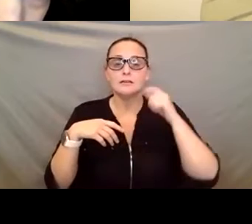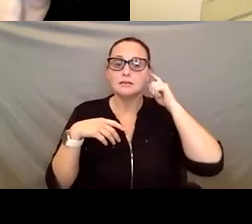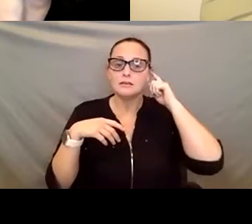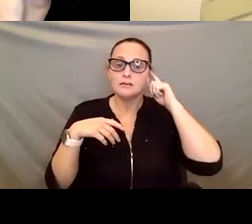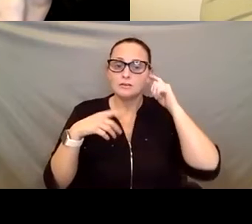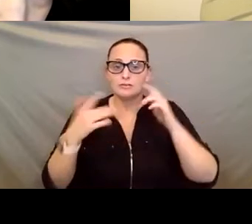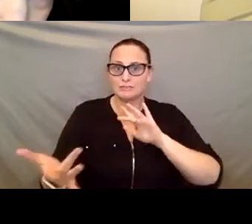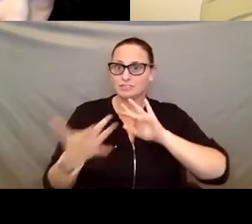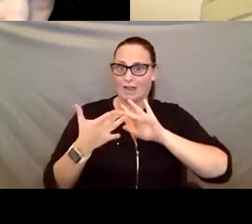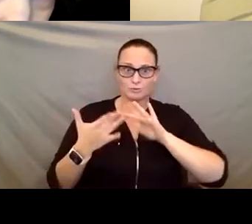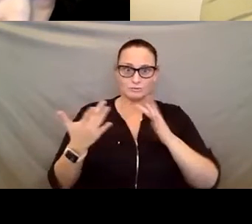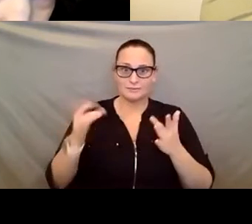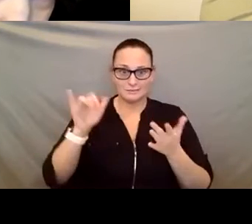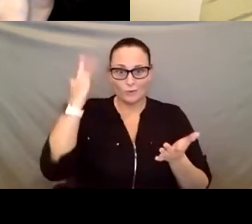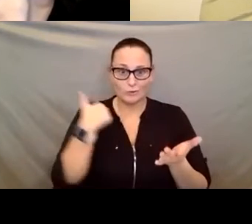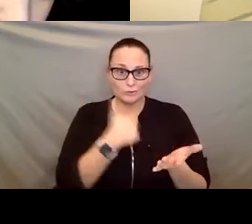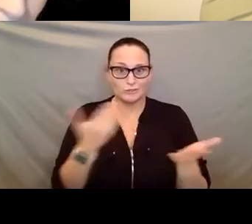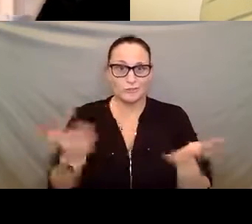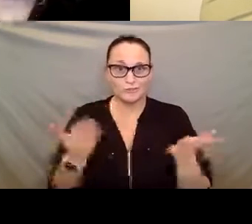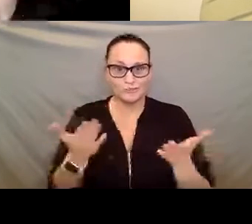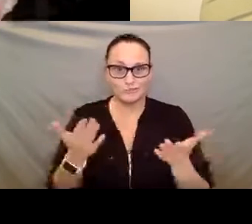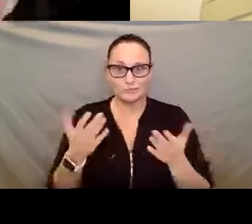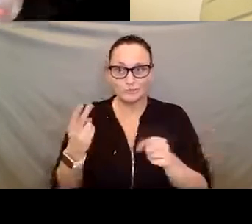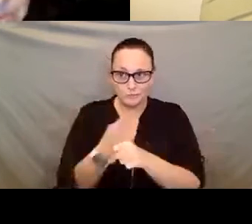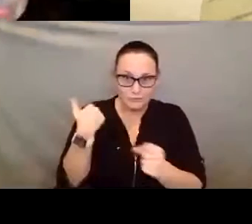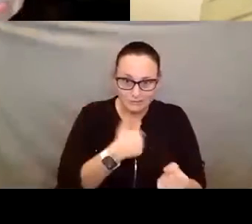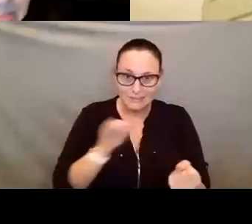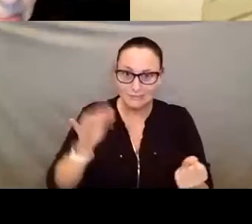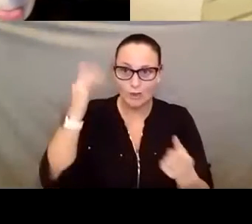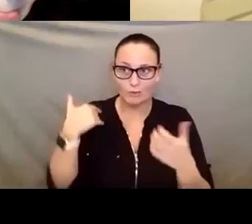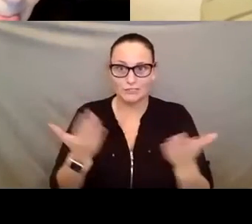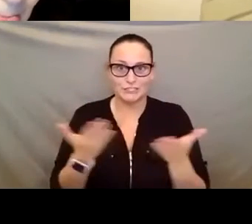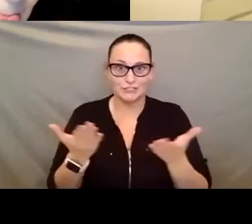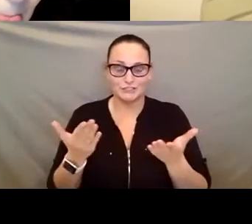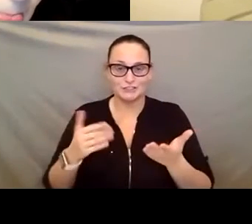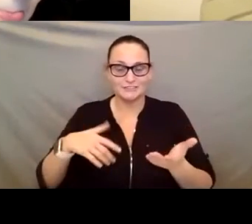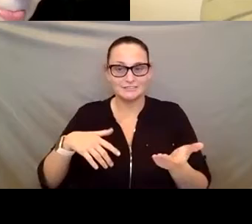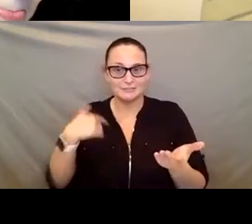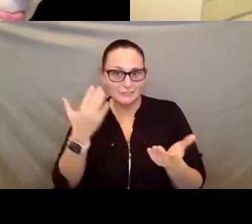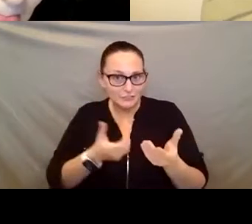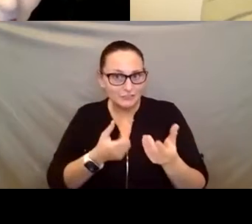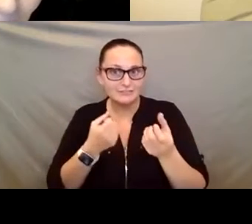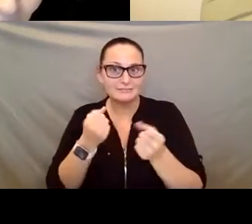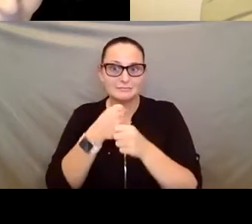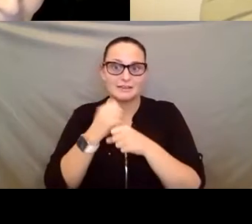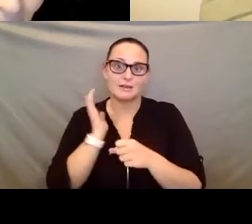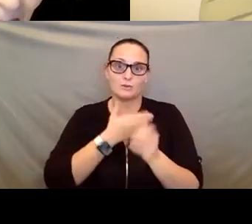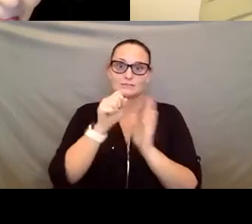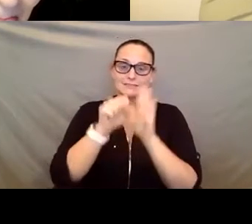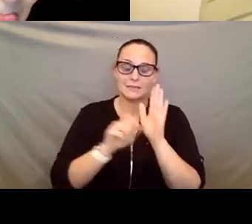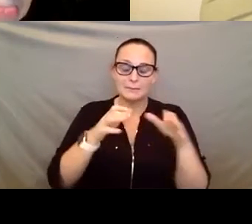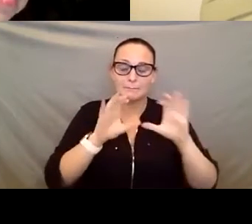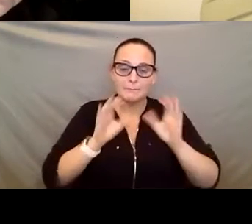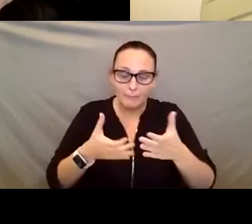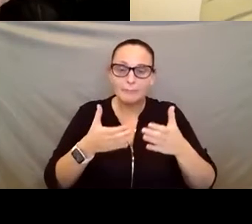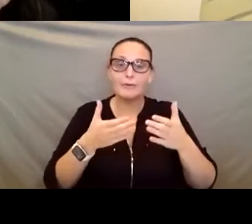reach out to us. That's what we're here for. Use us. That's why we're here. We're here to make, our state party more